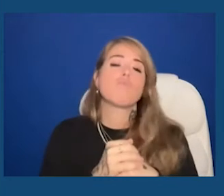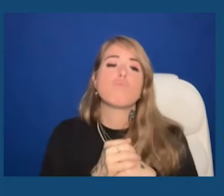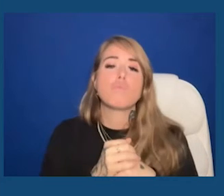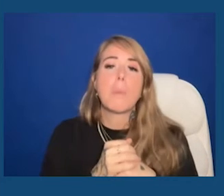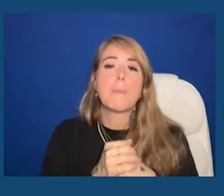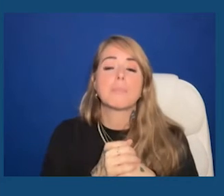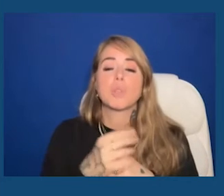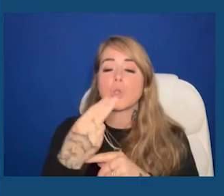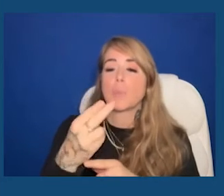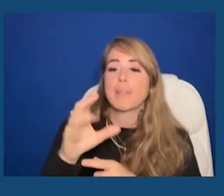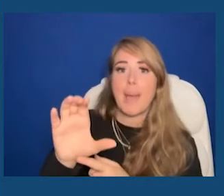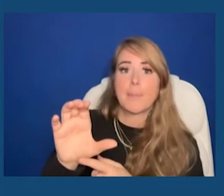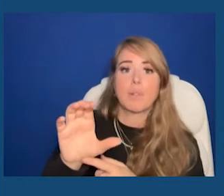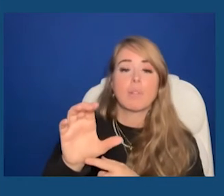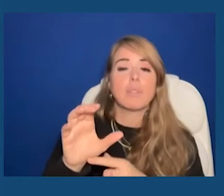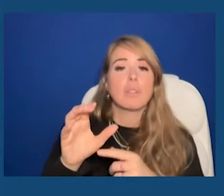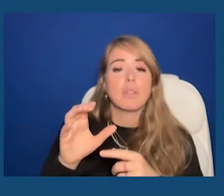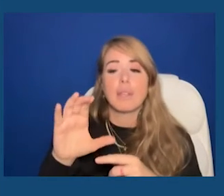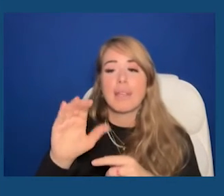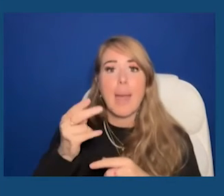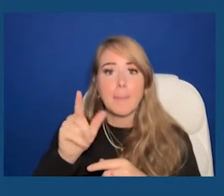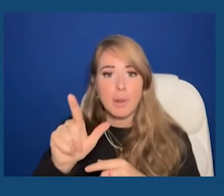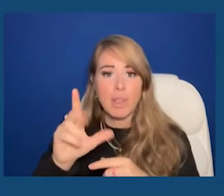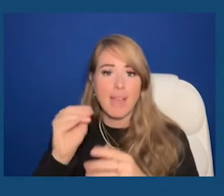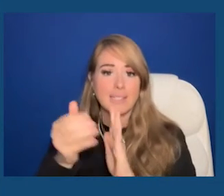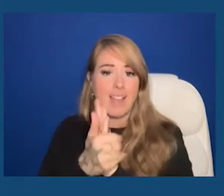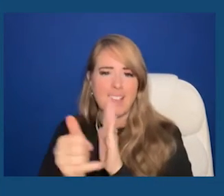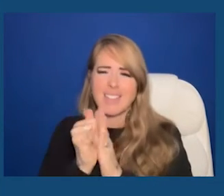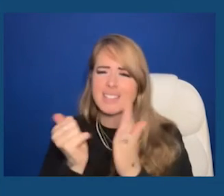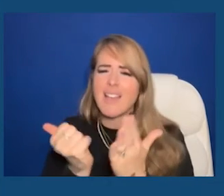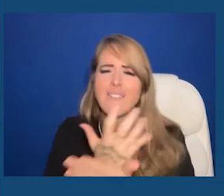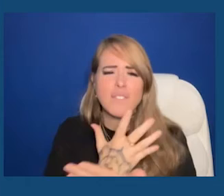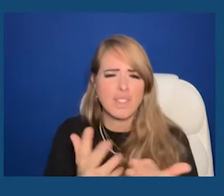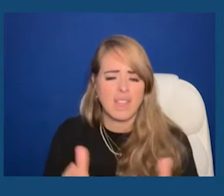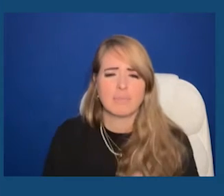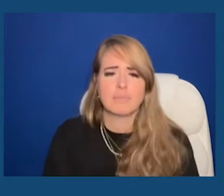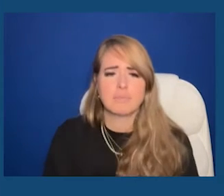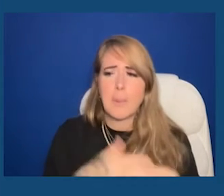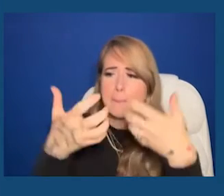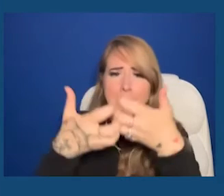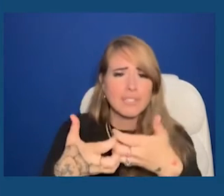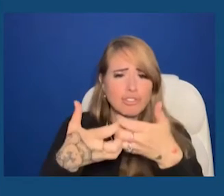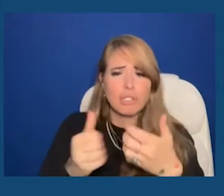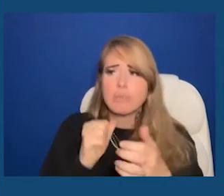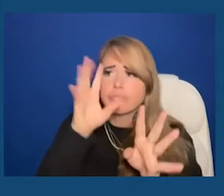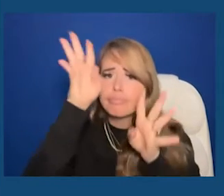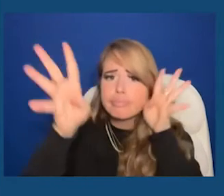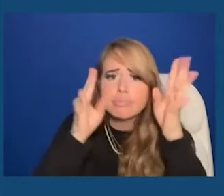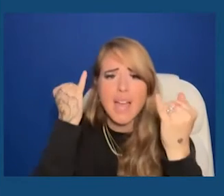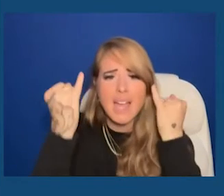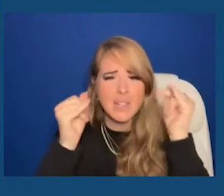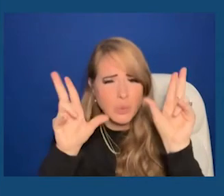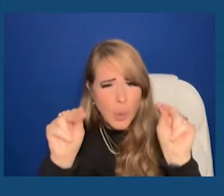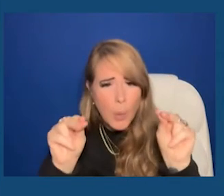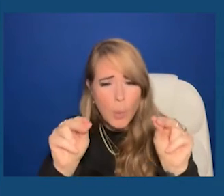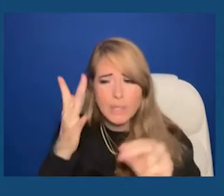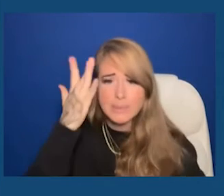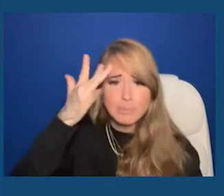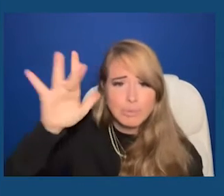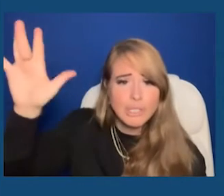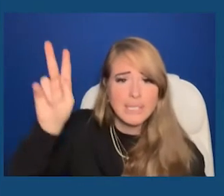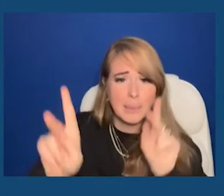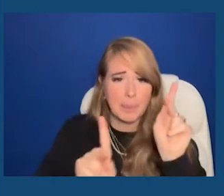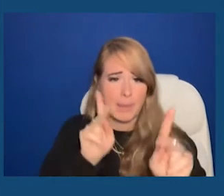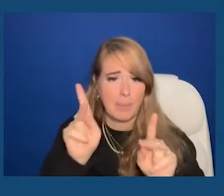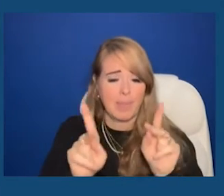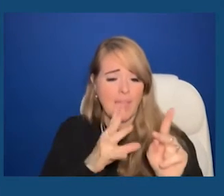capital and talent is everything. The machines aren't coming up with these ideas, it's the brilliant people. And